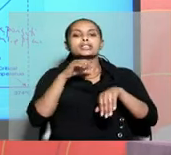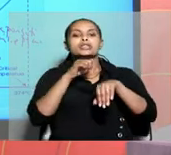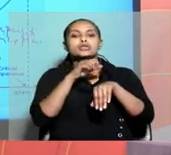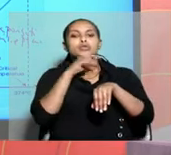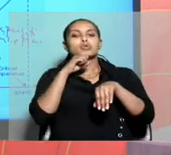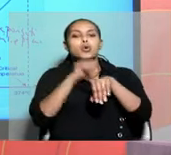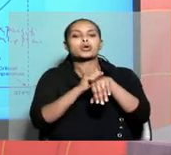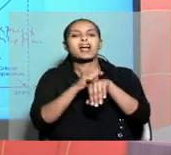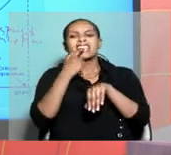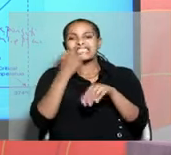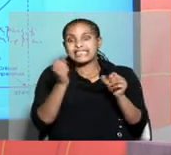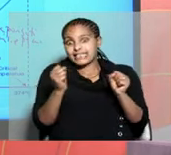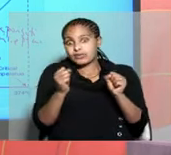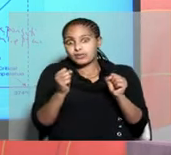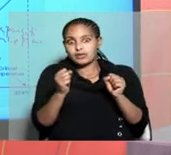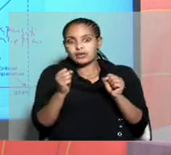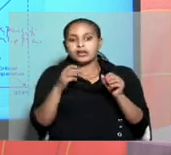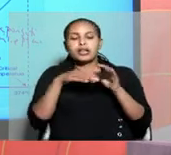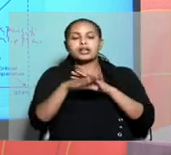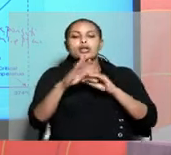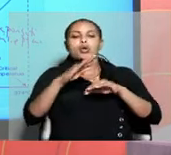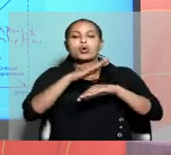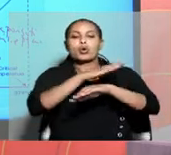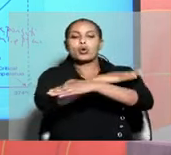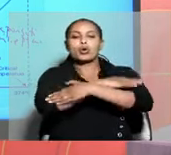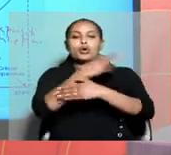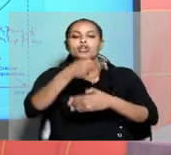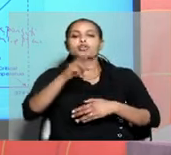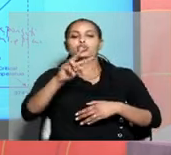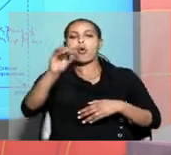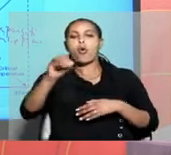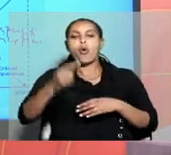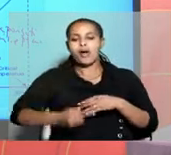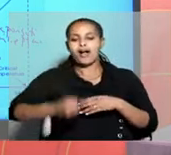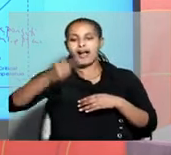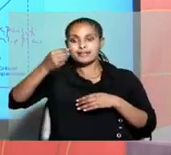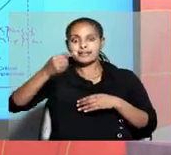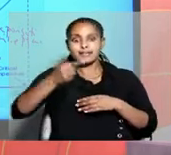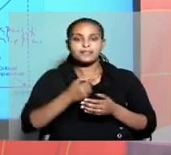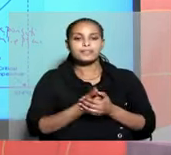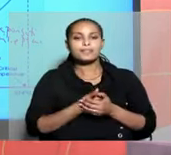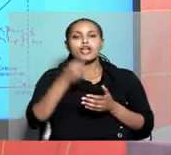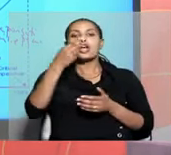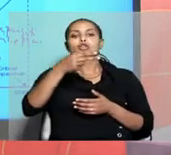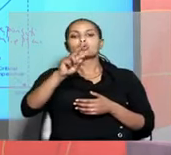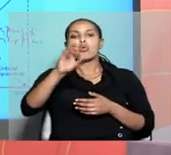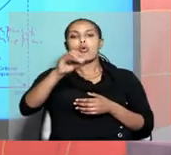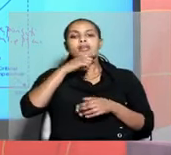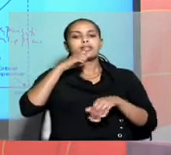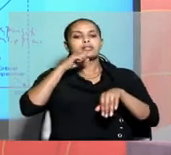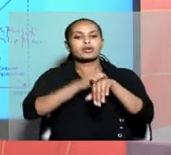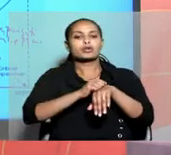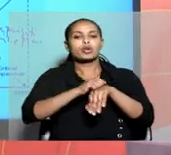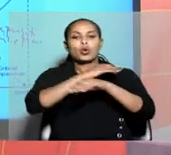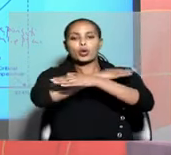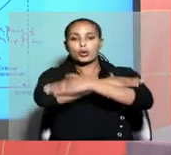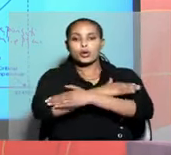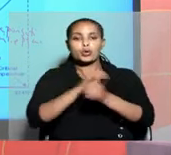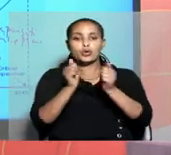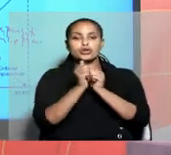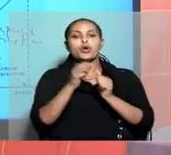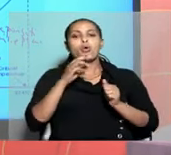solid, ice water is in equilibrium with H2O gas, H2O solid in equilibrium